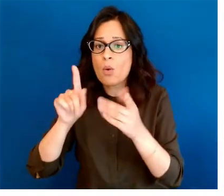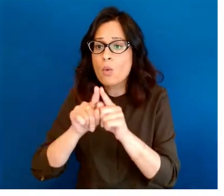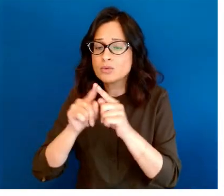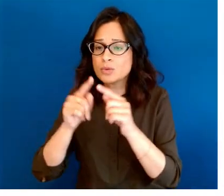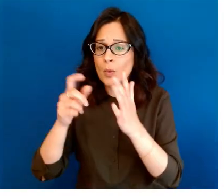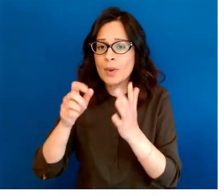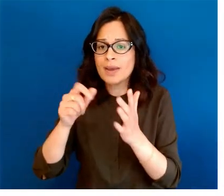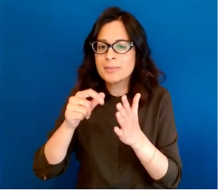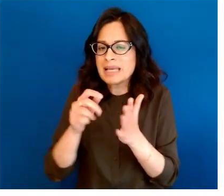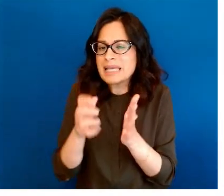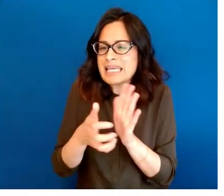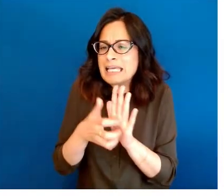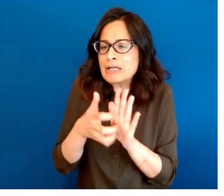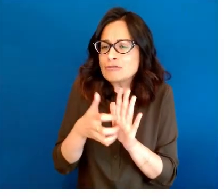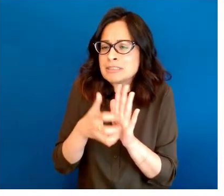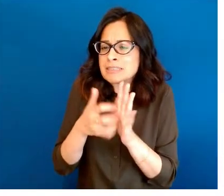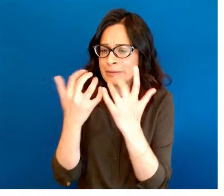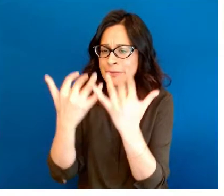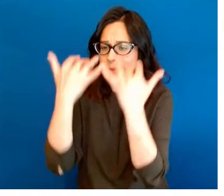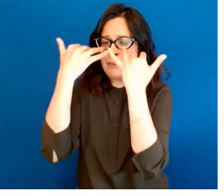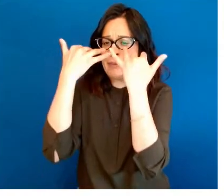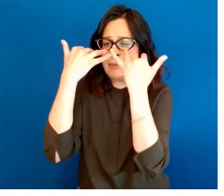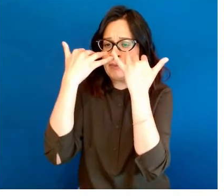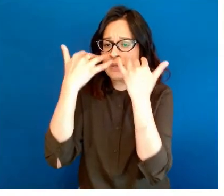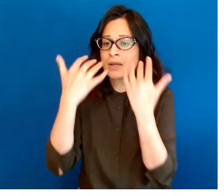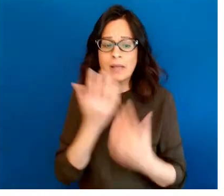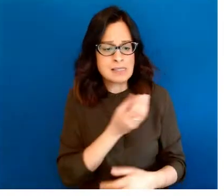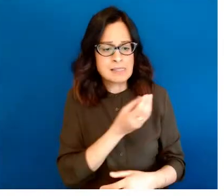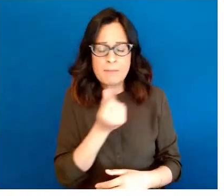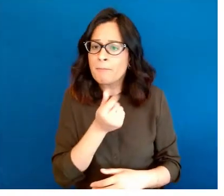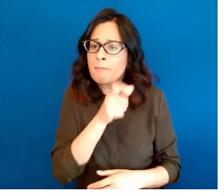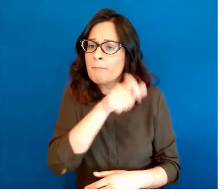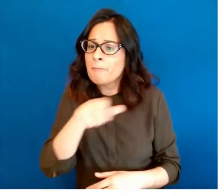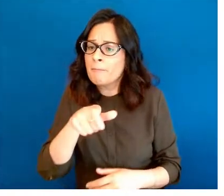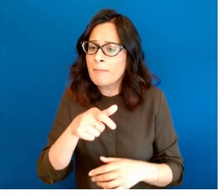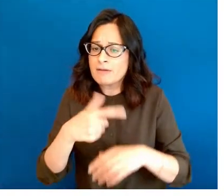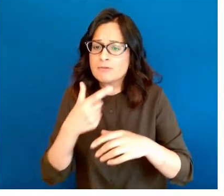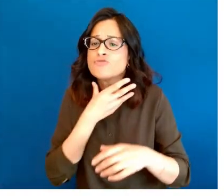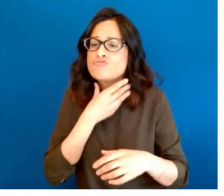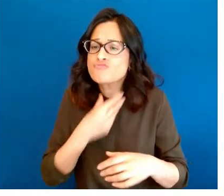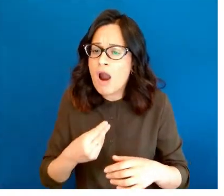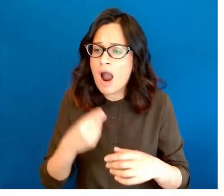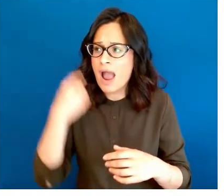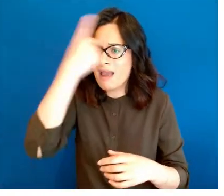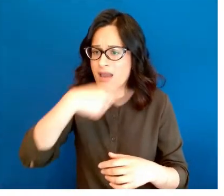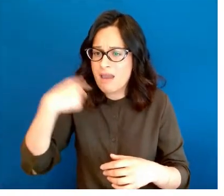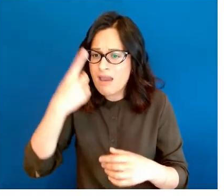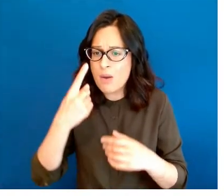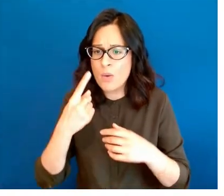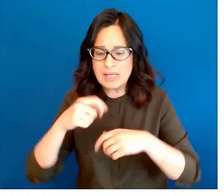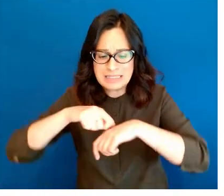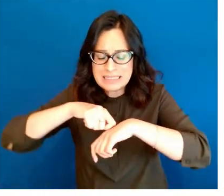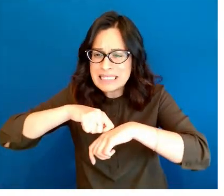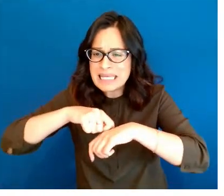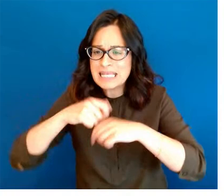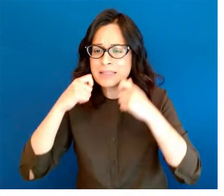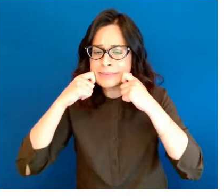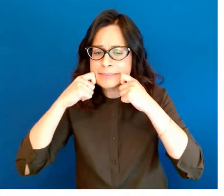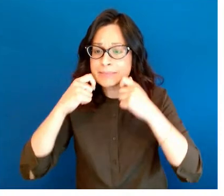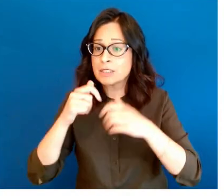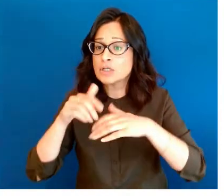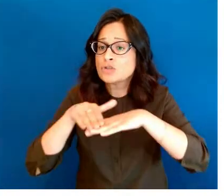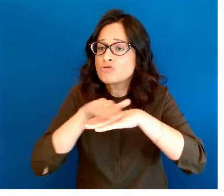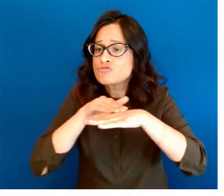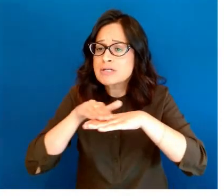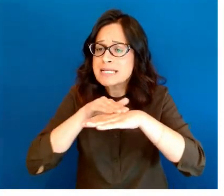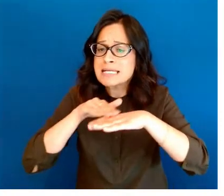So individuals with very dry skin and eczema on their face will often tell you that a cream in particular that contains